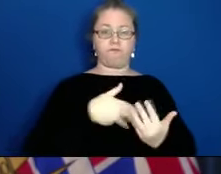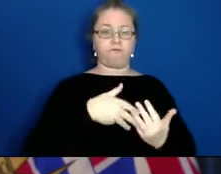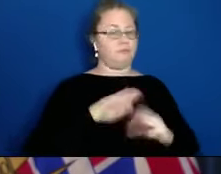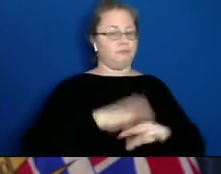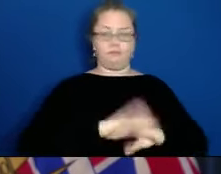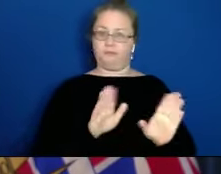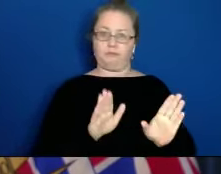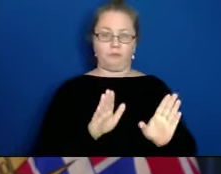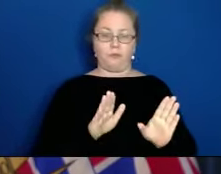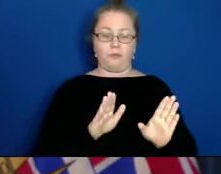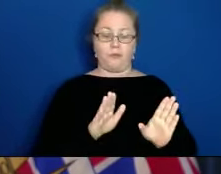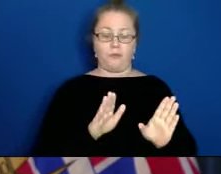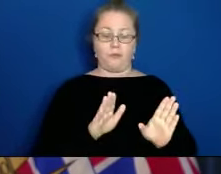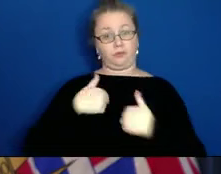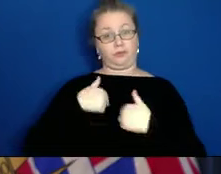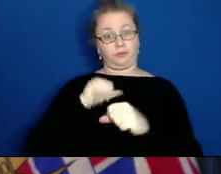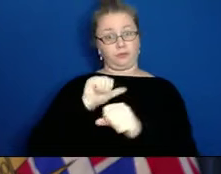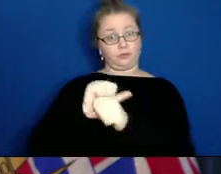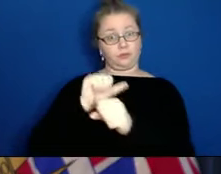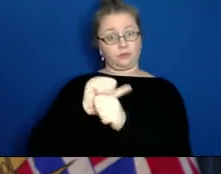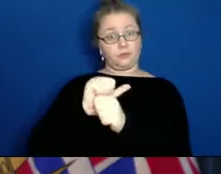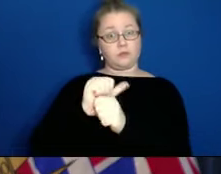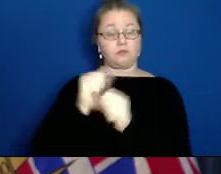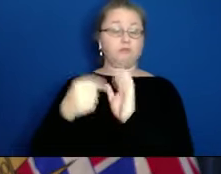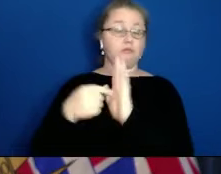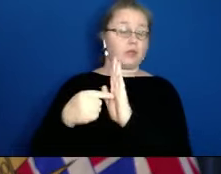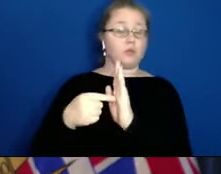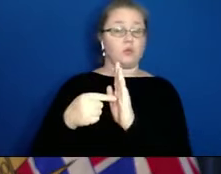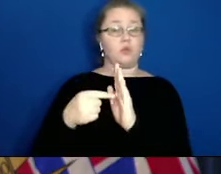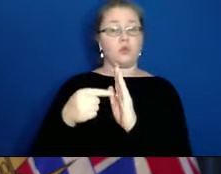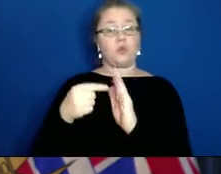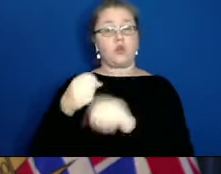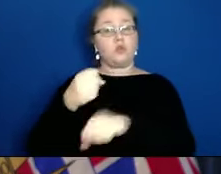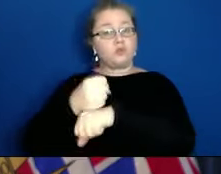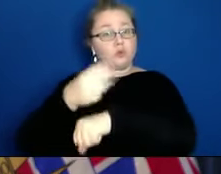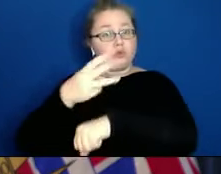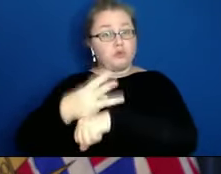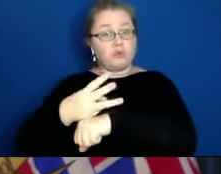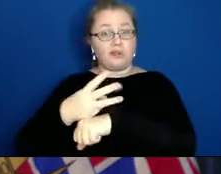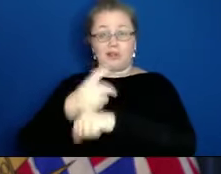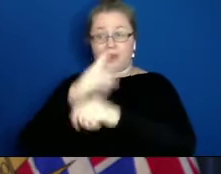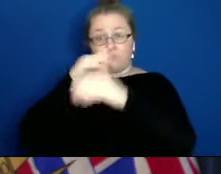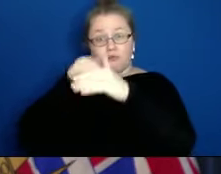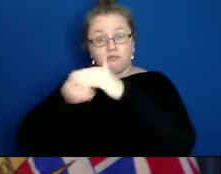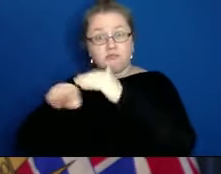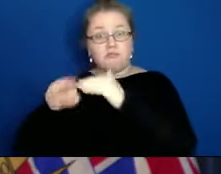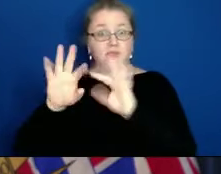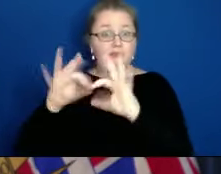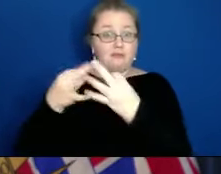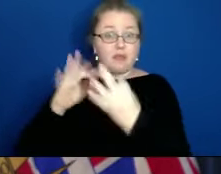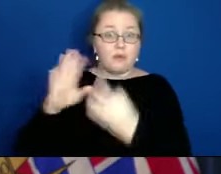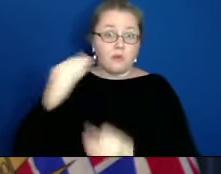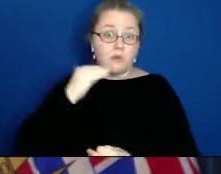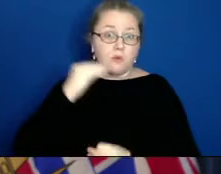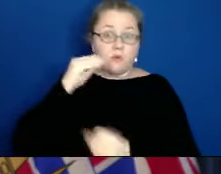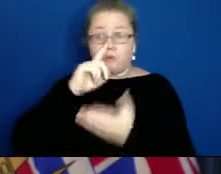the social services and I need to check on families, this does not apply to that situation.